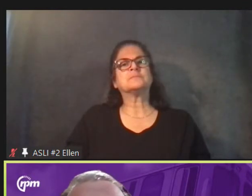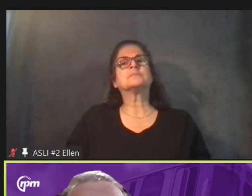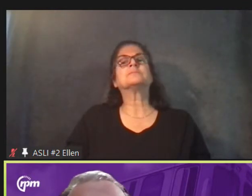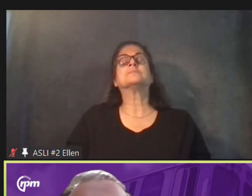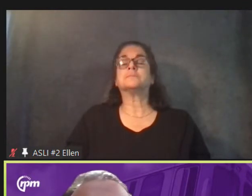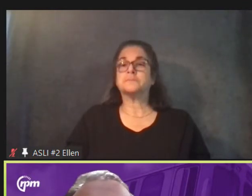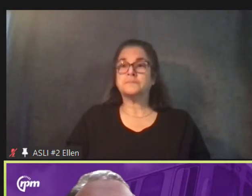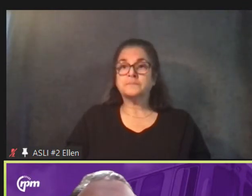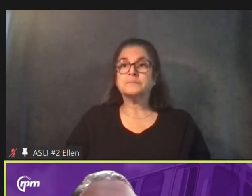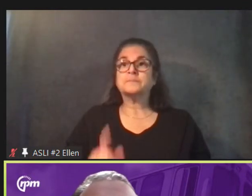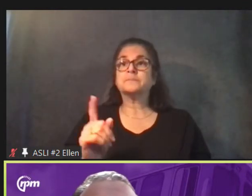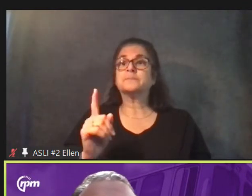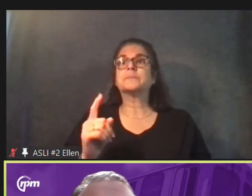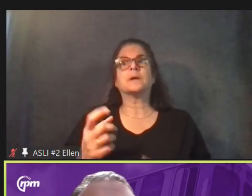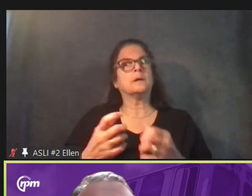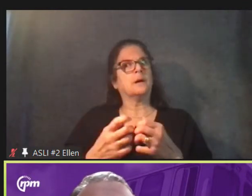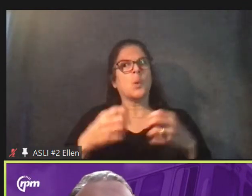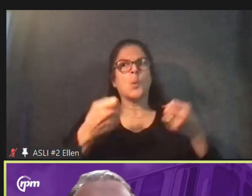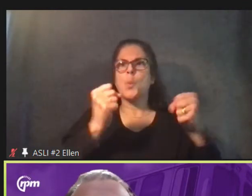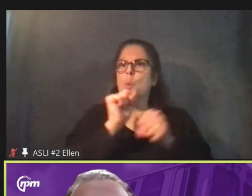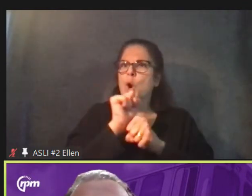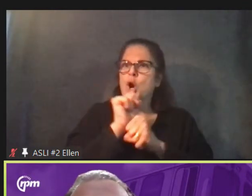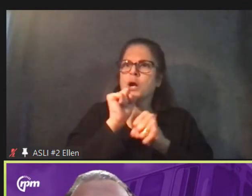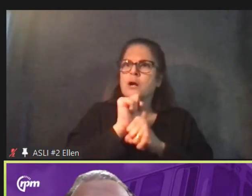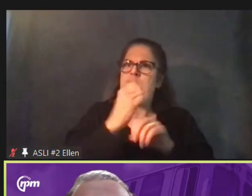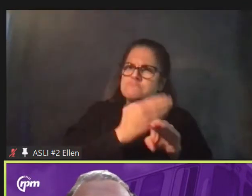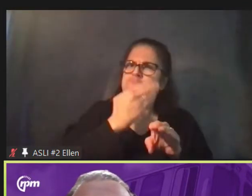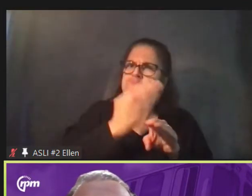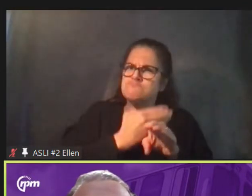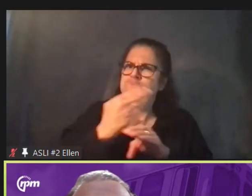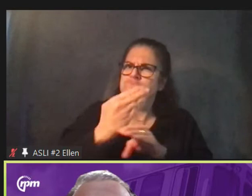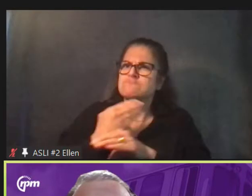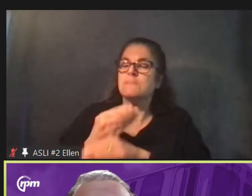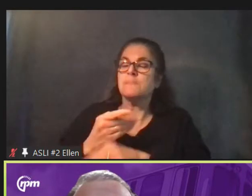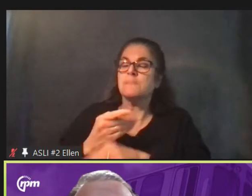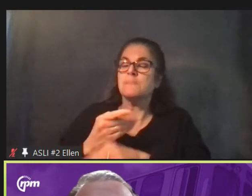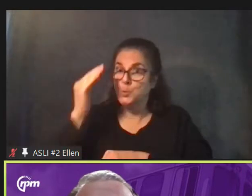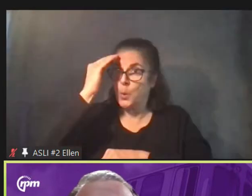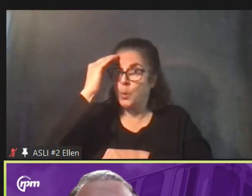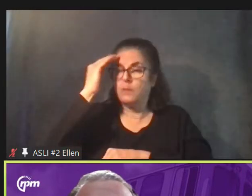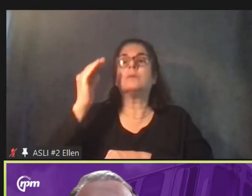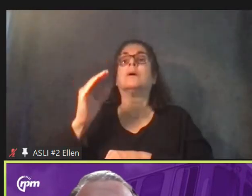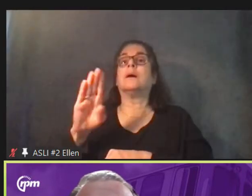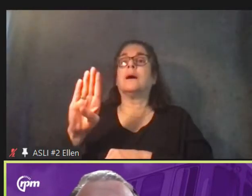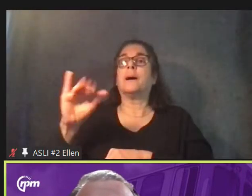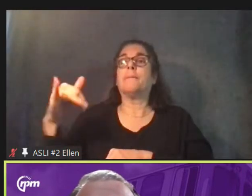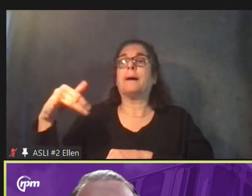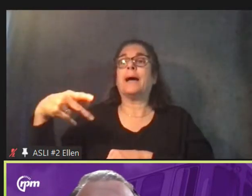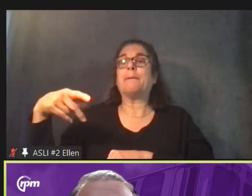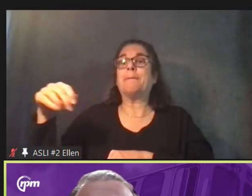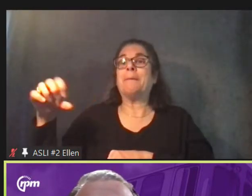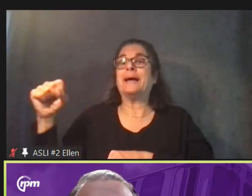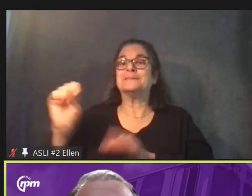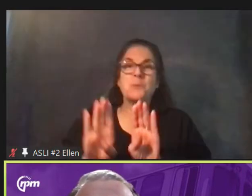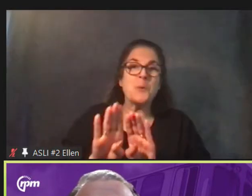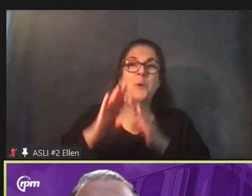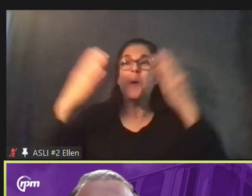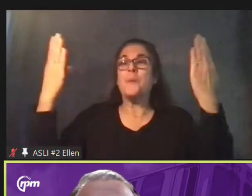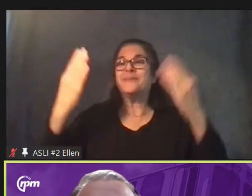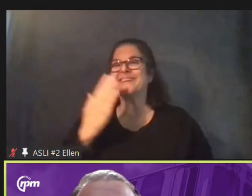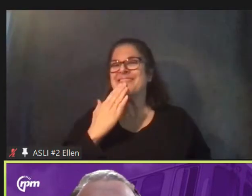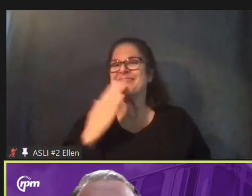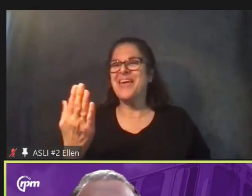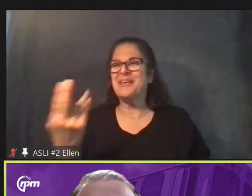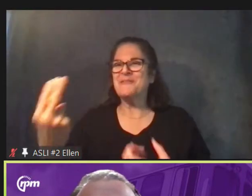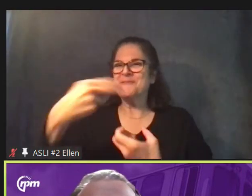So a lot of work going on. Chairman, as you know, we opened the bypass. Thank you very much for being part of that event. It was